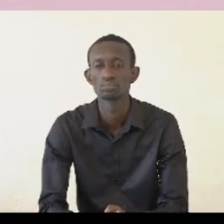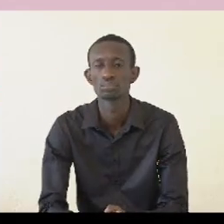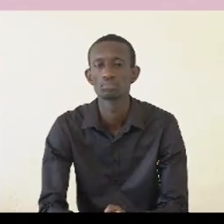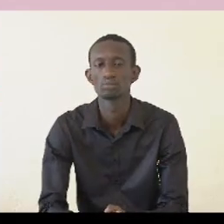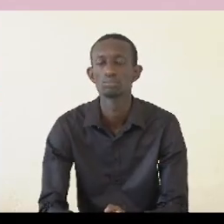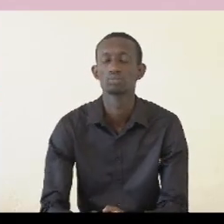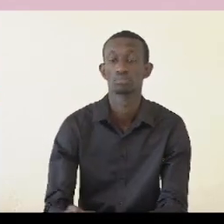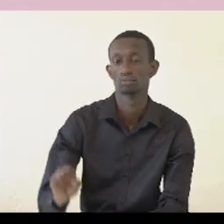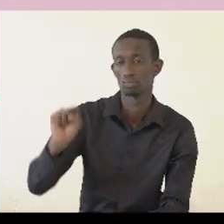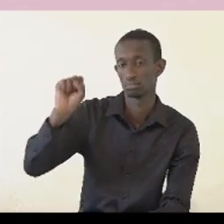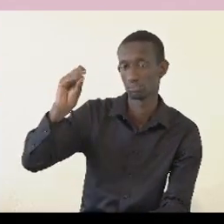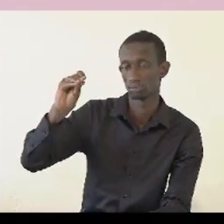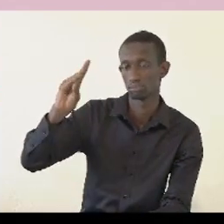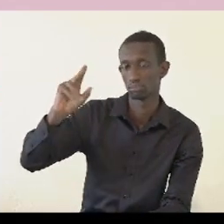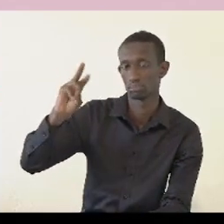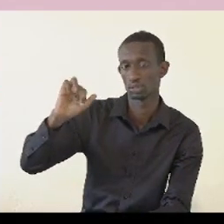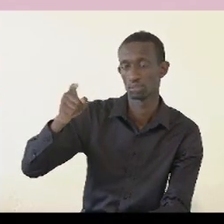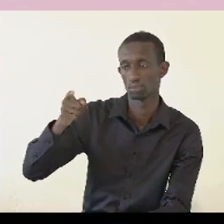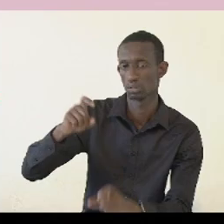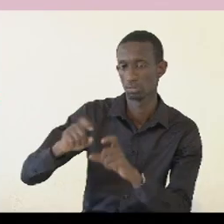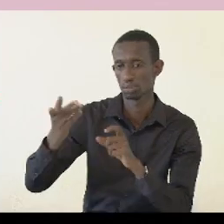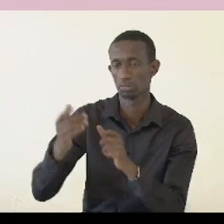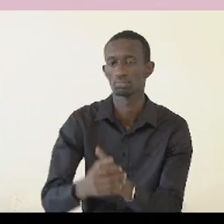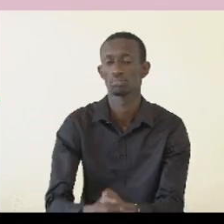Sodium chloride. It's this compound.